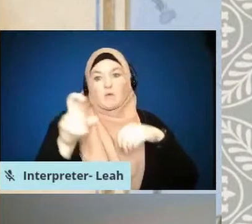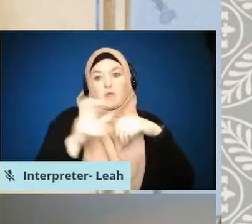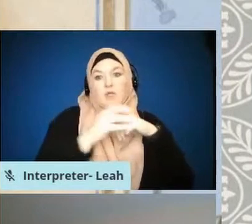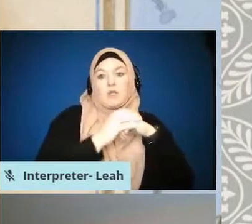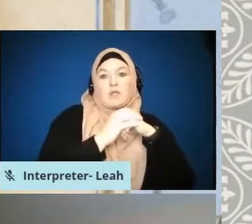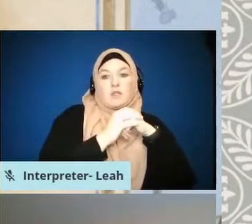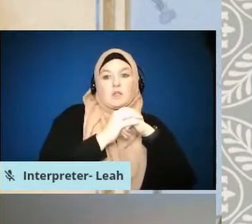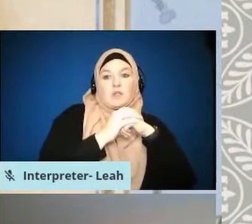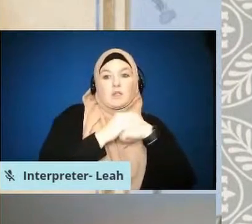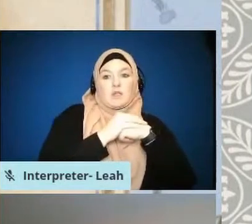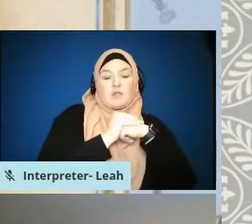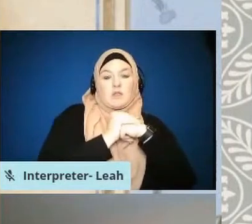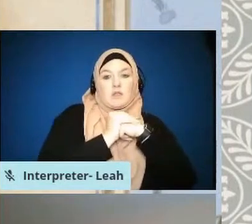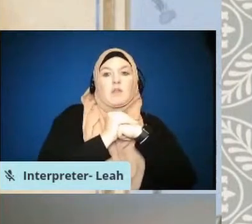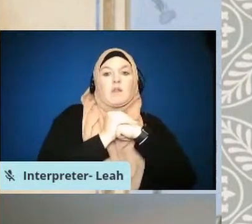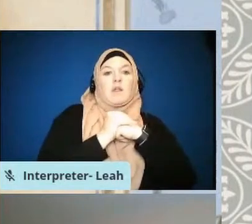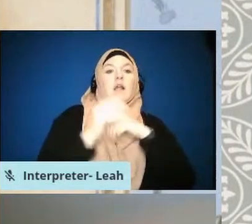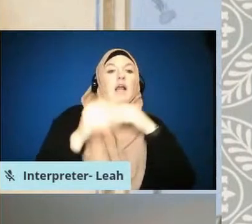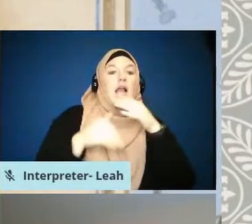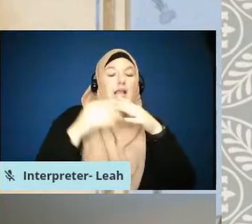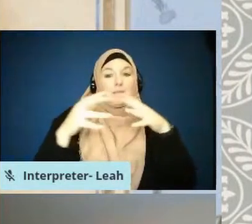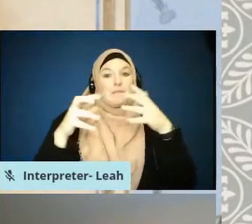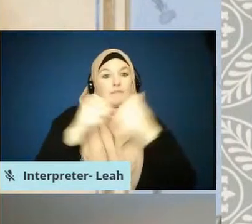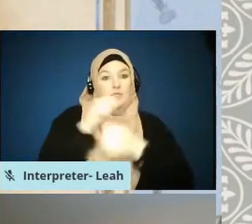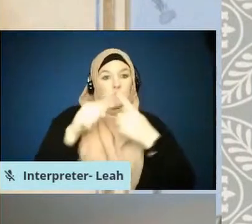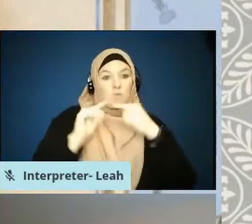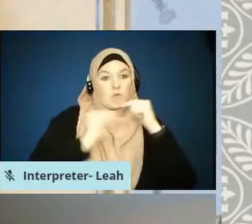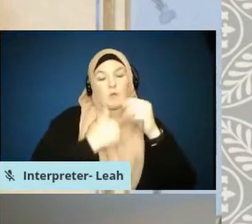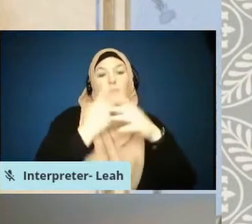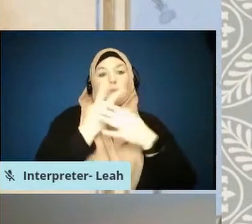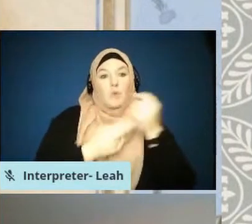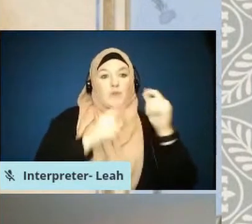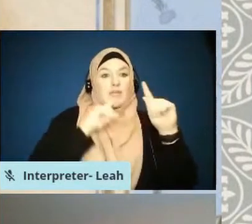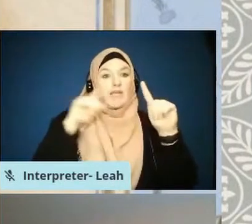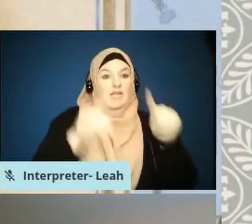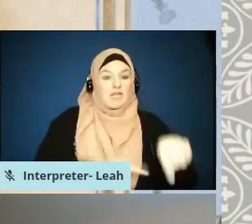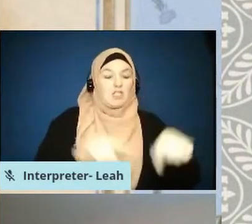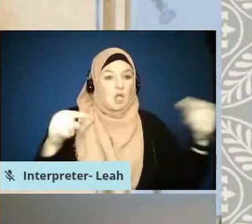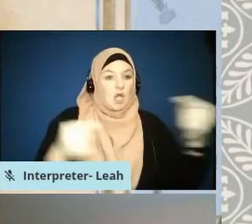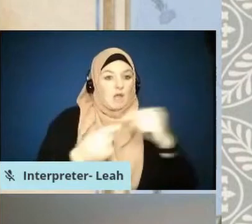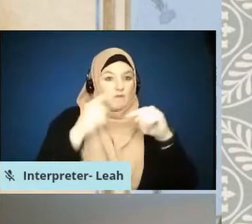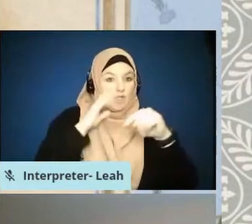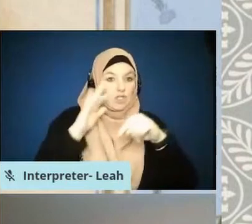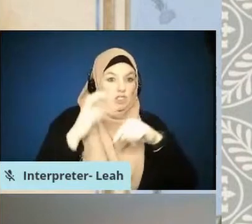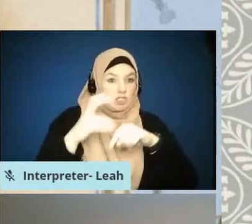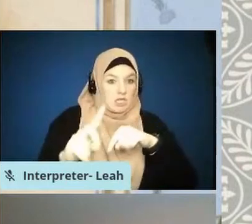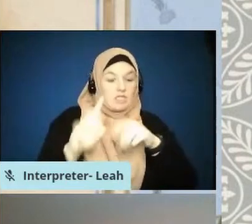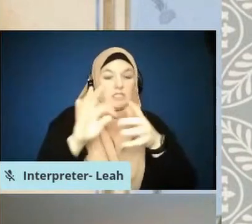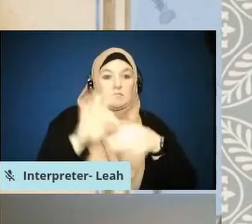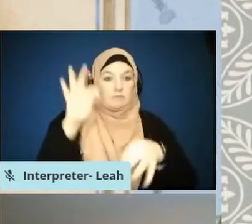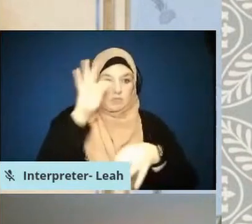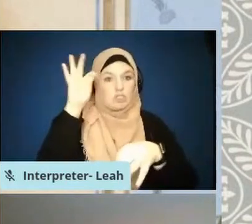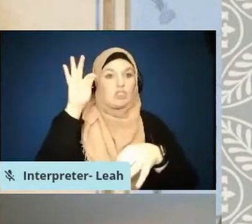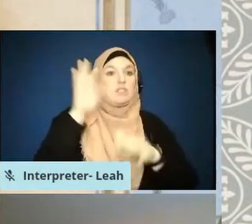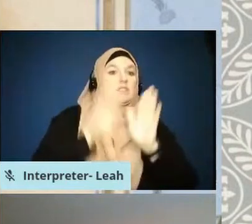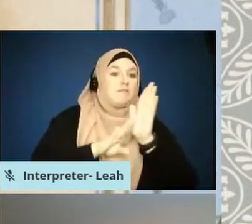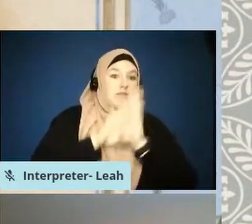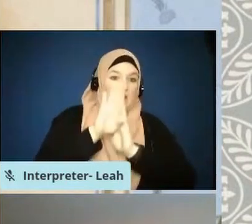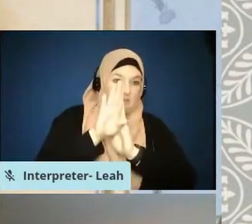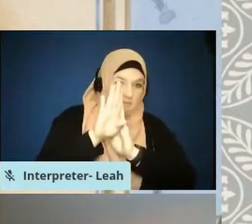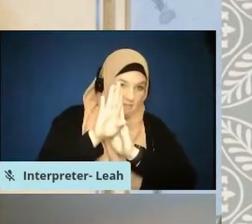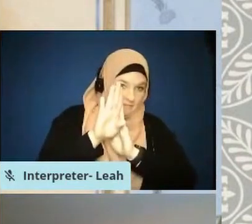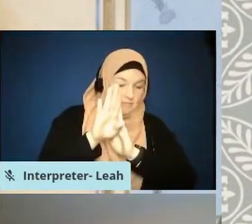something mean to us. And both answers are harmful for the child's spiritual development.